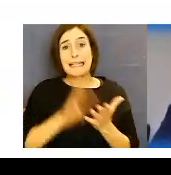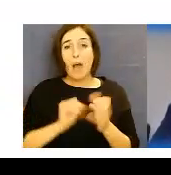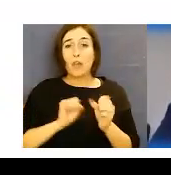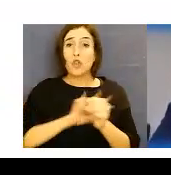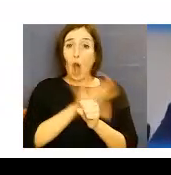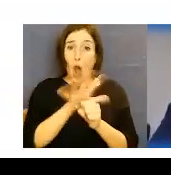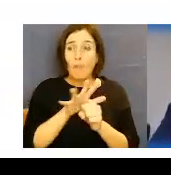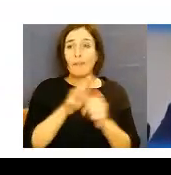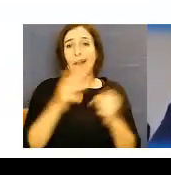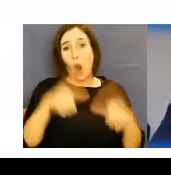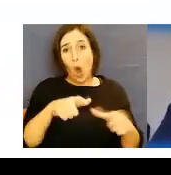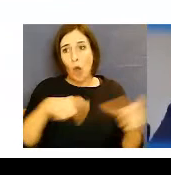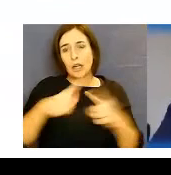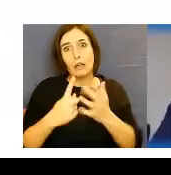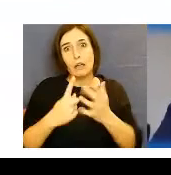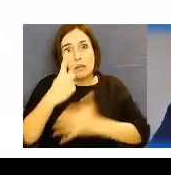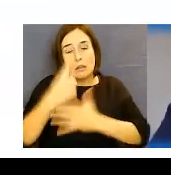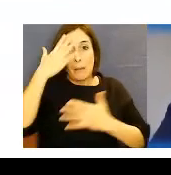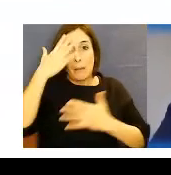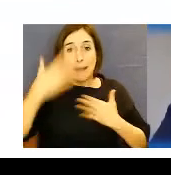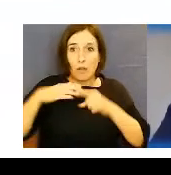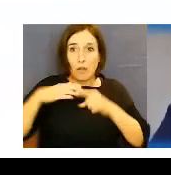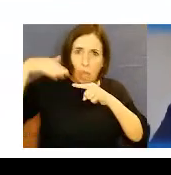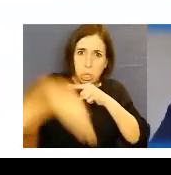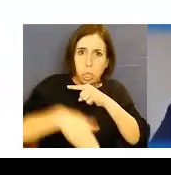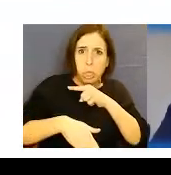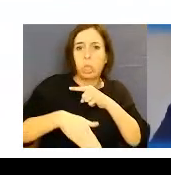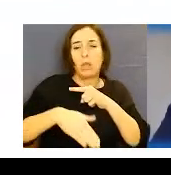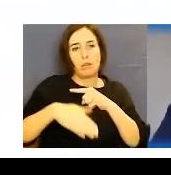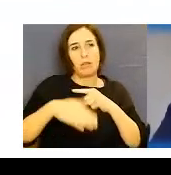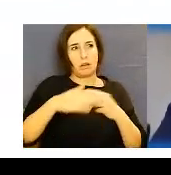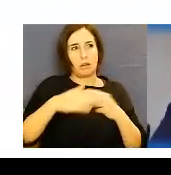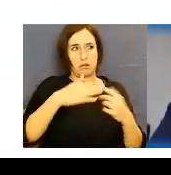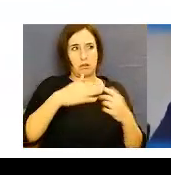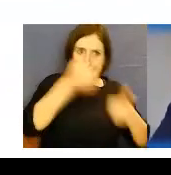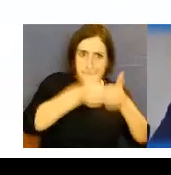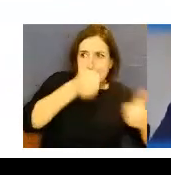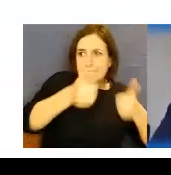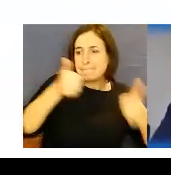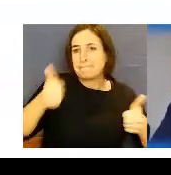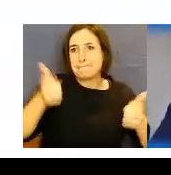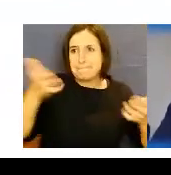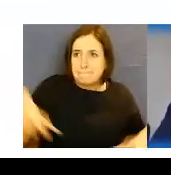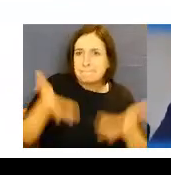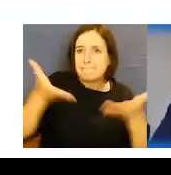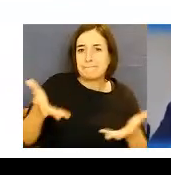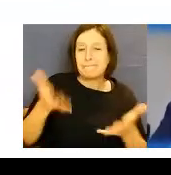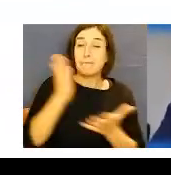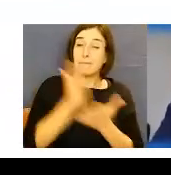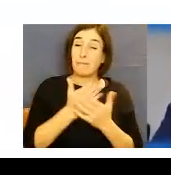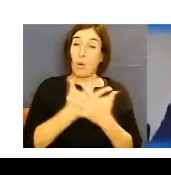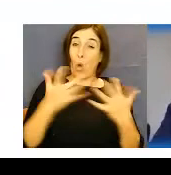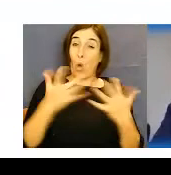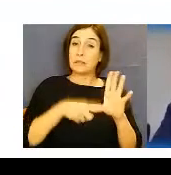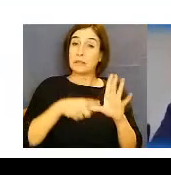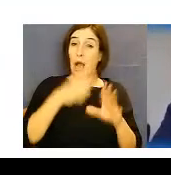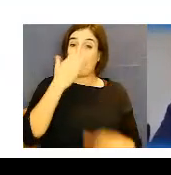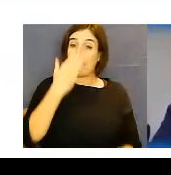home. And one of the key things around young people, you know, who actually suffered, and back in July, you know, we were allowed